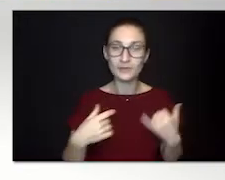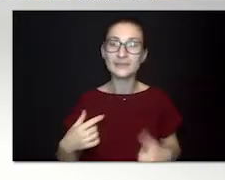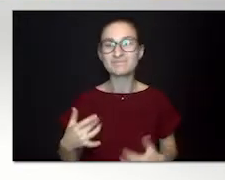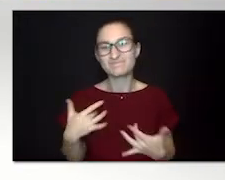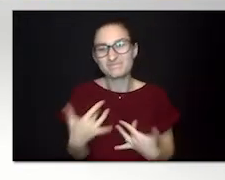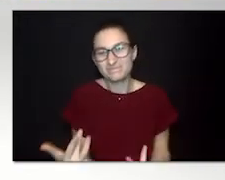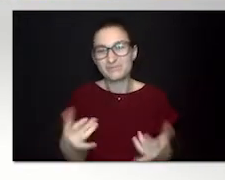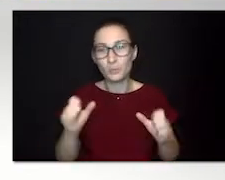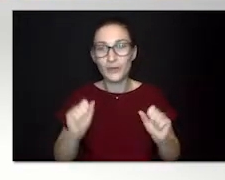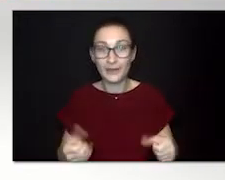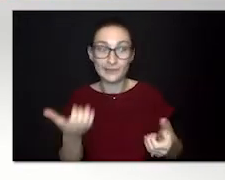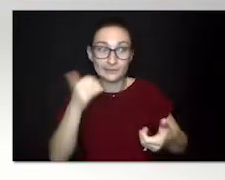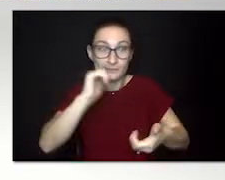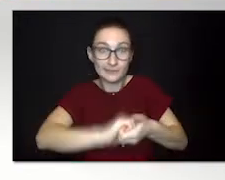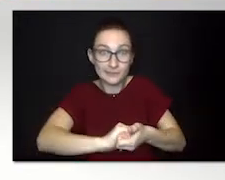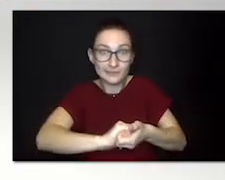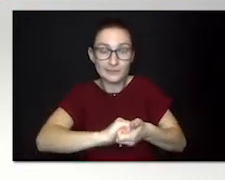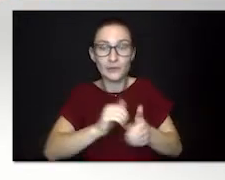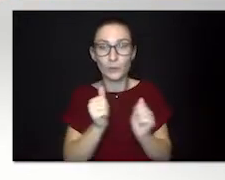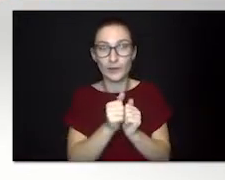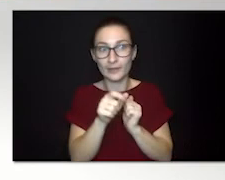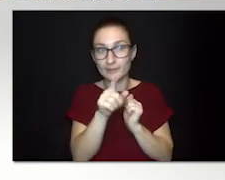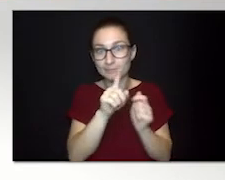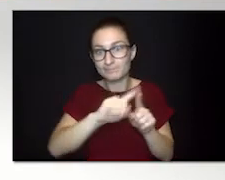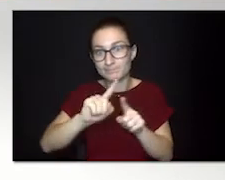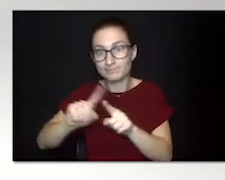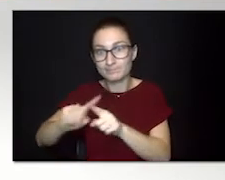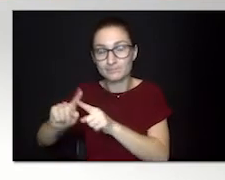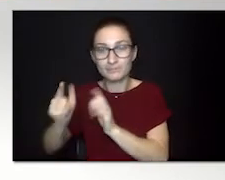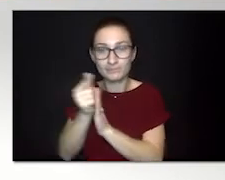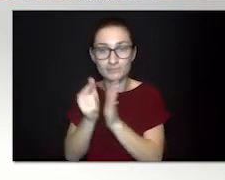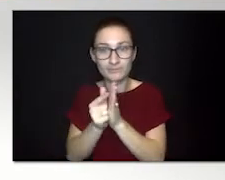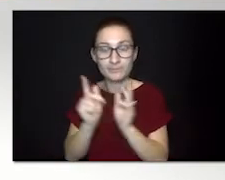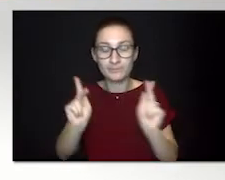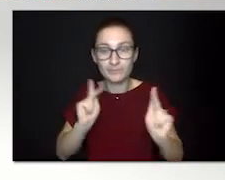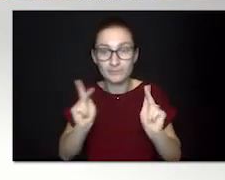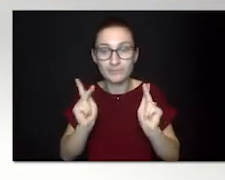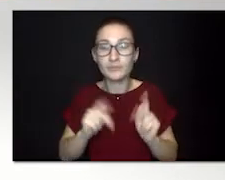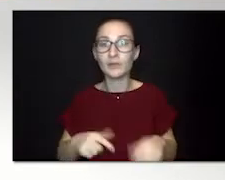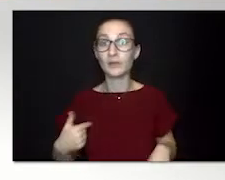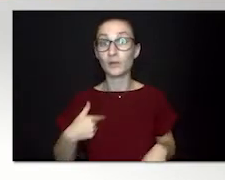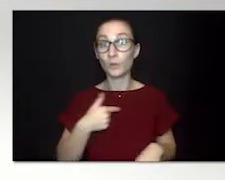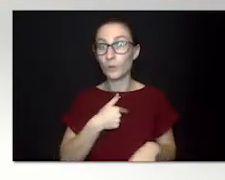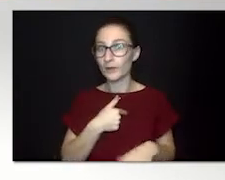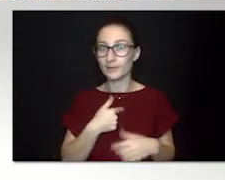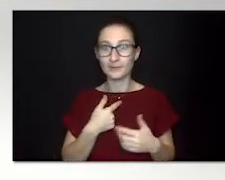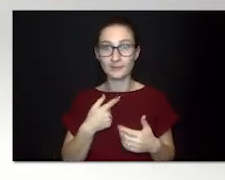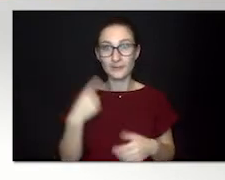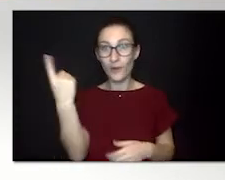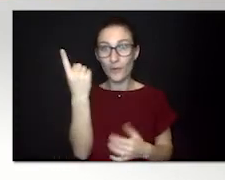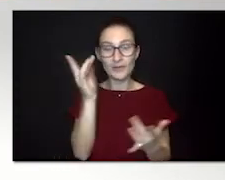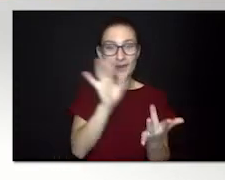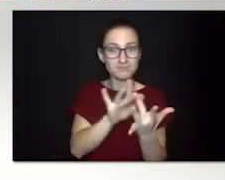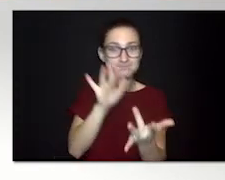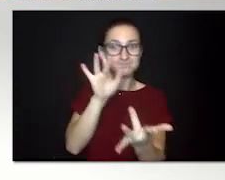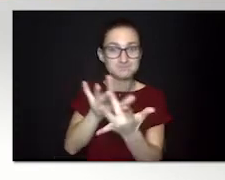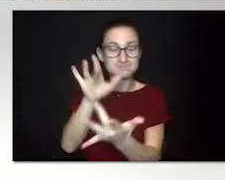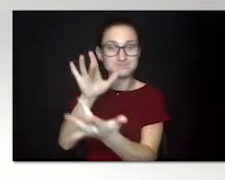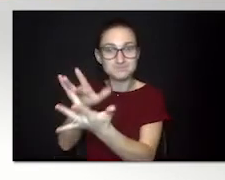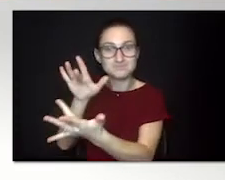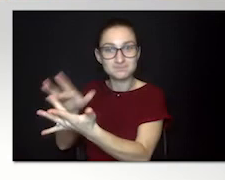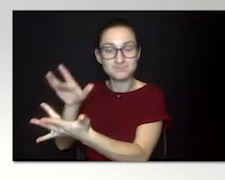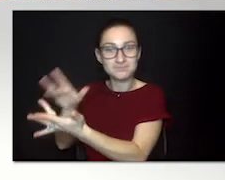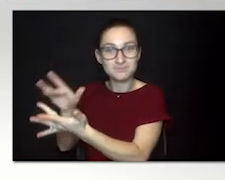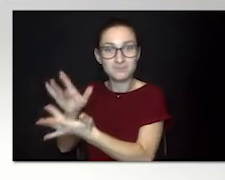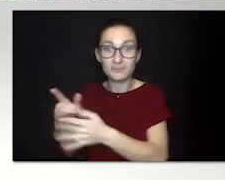usually work, with the judges and the JAs and the clerks. We work in these counties all of the time, and we're constantly, in touch